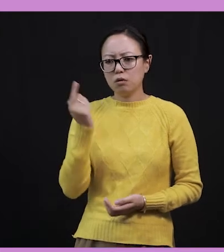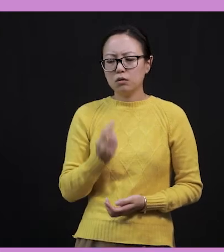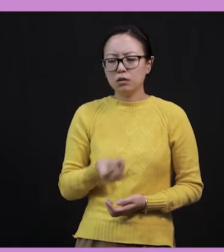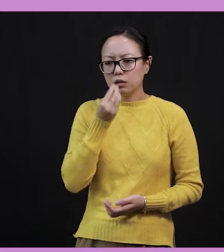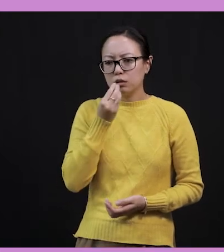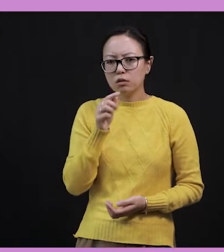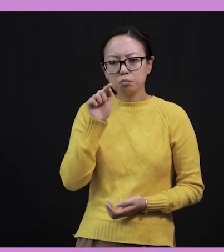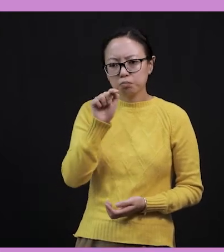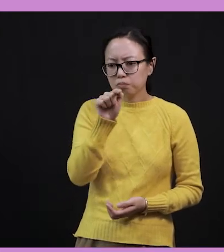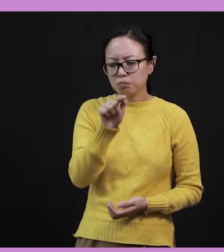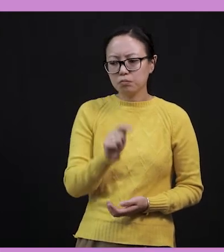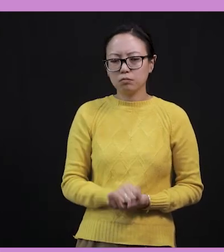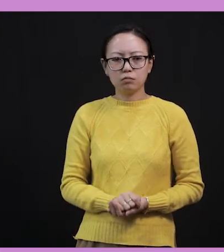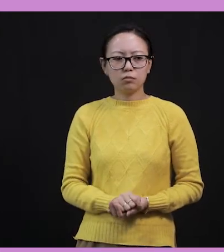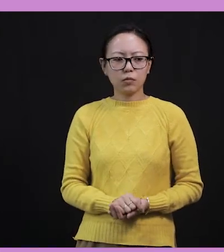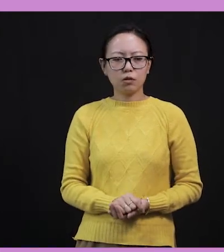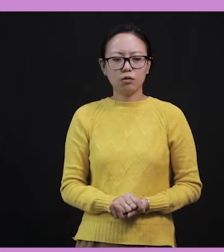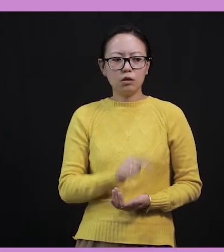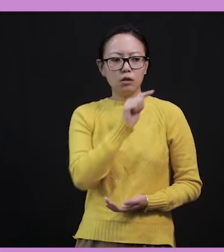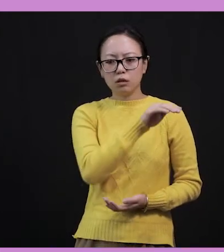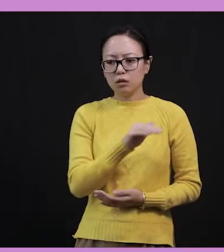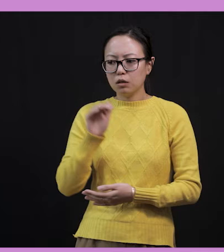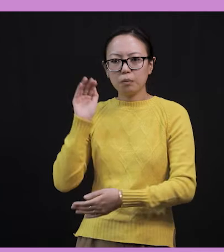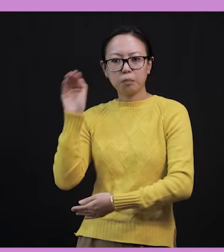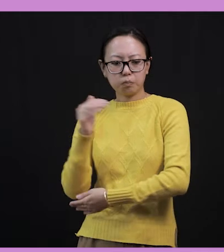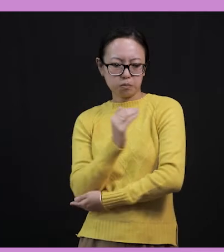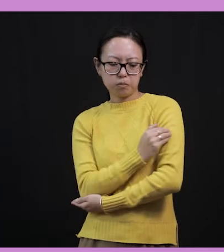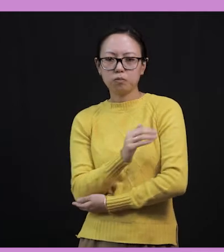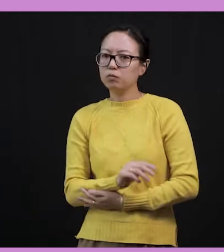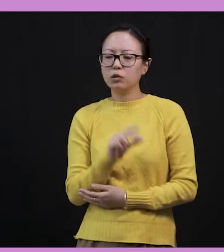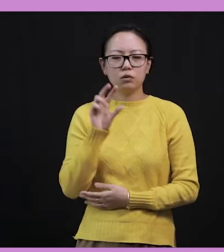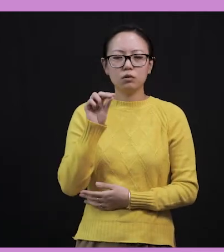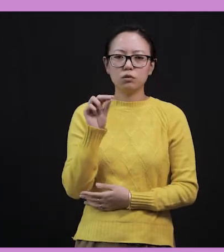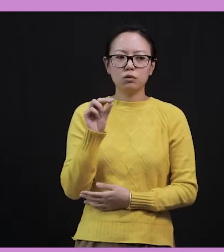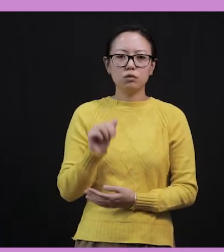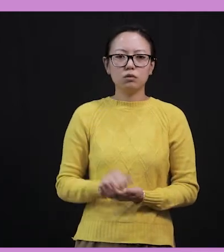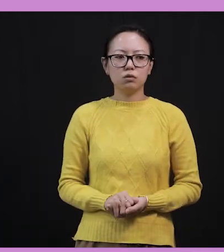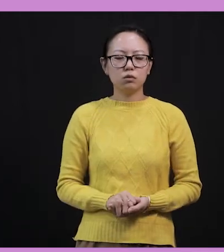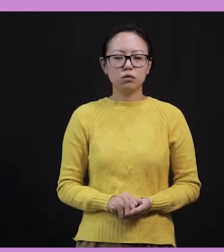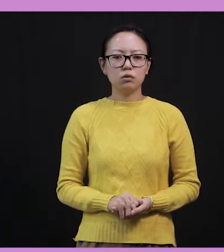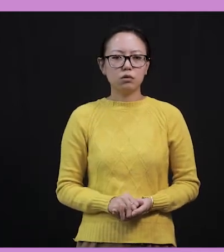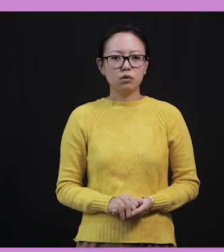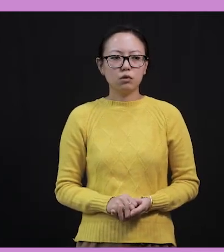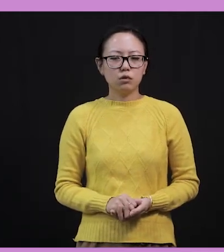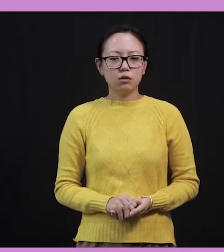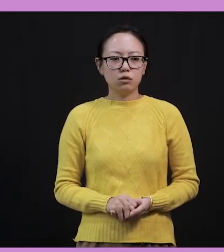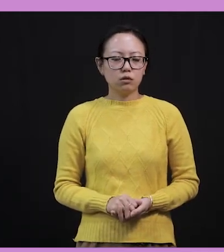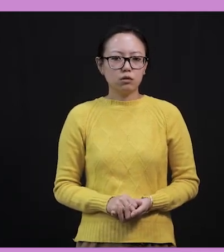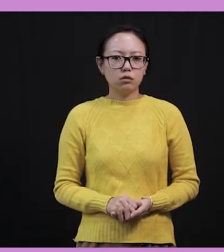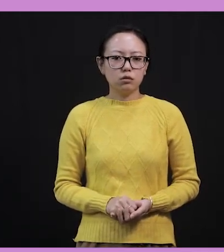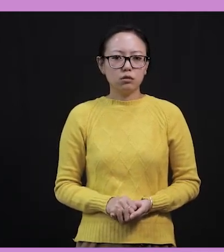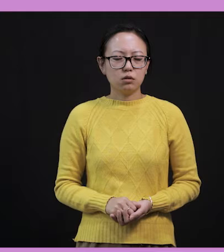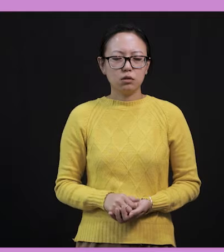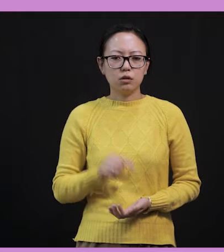So he's not somebody who's going to bite you, he's not somebody who's going to take some other animal to eat, but he